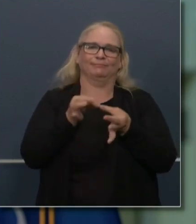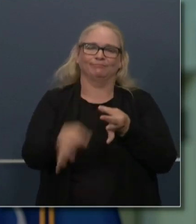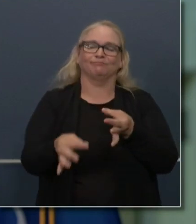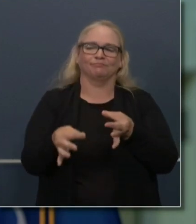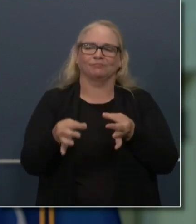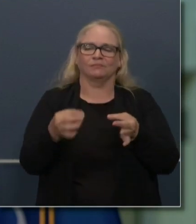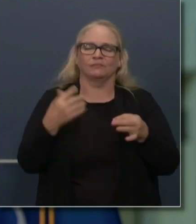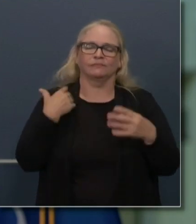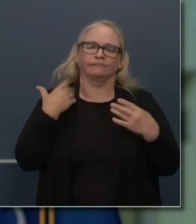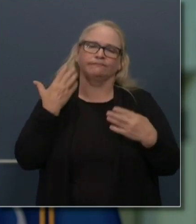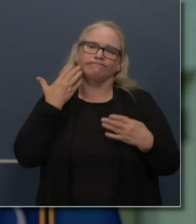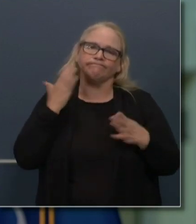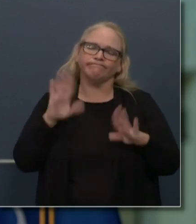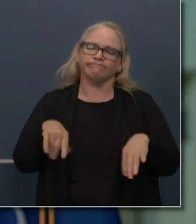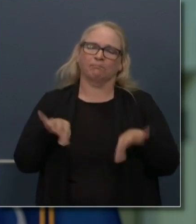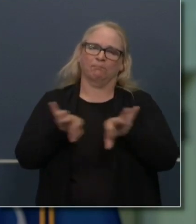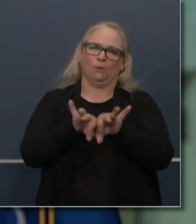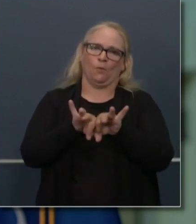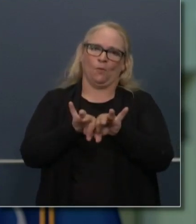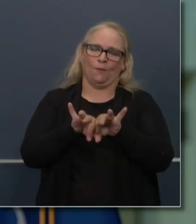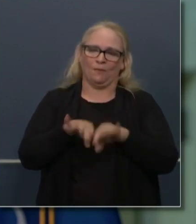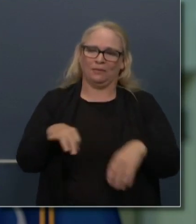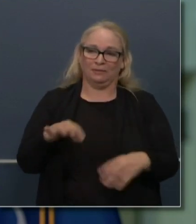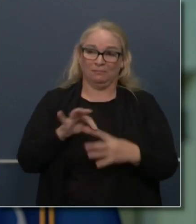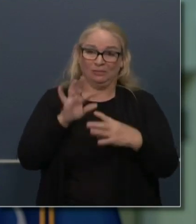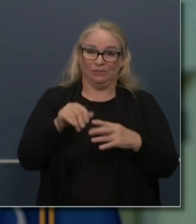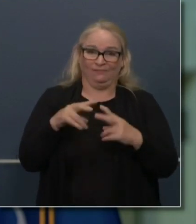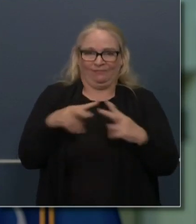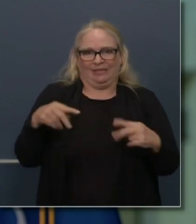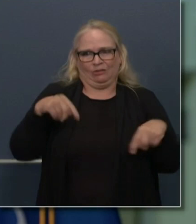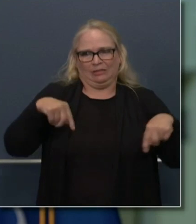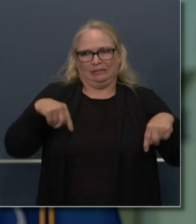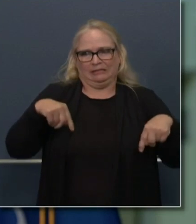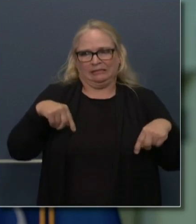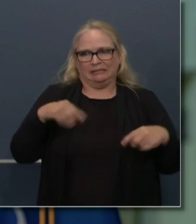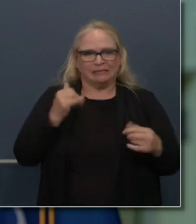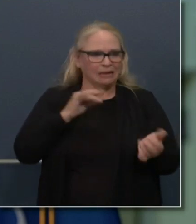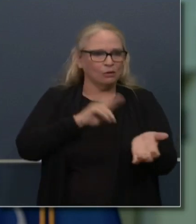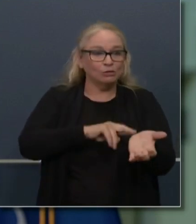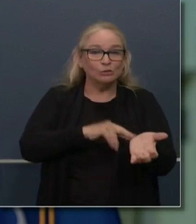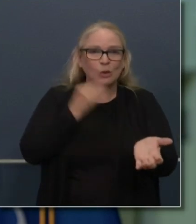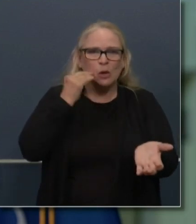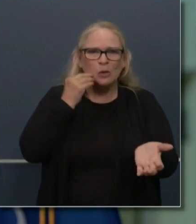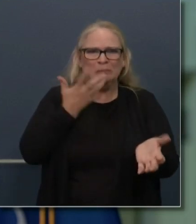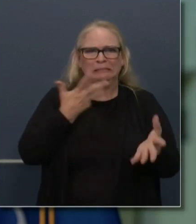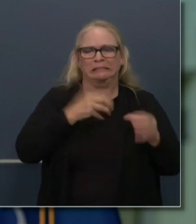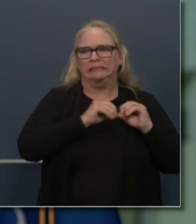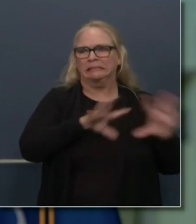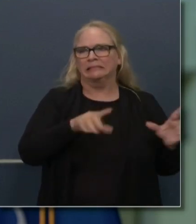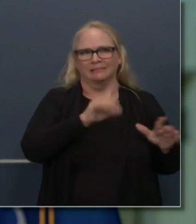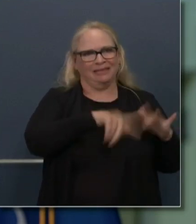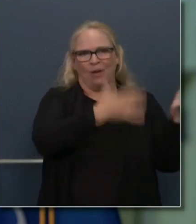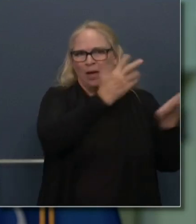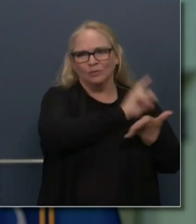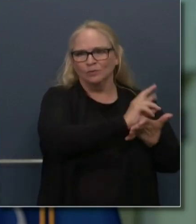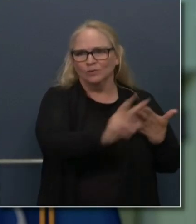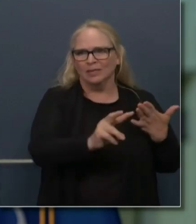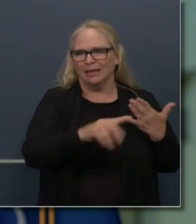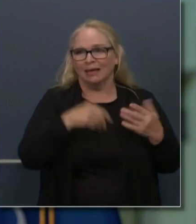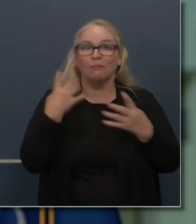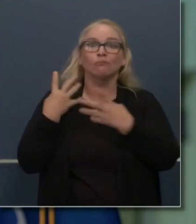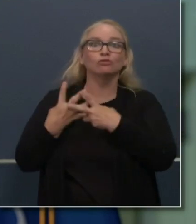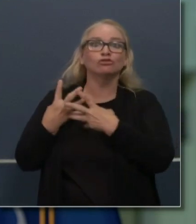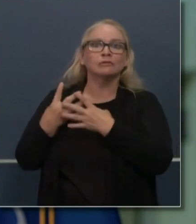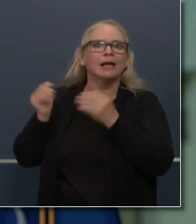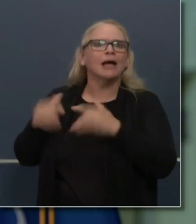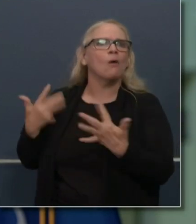consequential, particularly in vulnerable populations, congregate settings, skilled nursing facilities, in incarcerated settings, and the like. But all